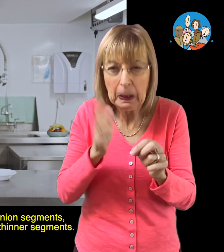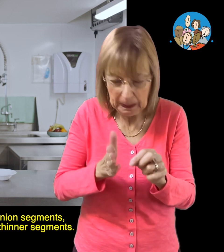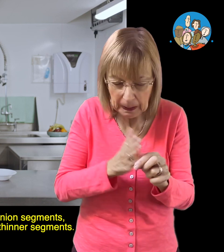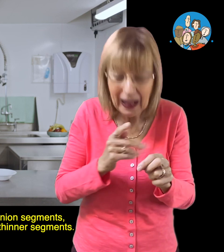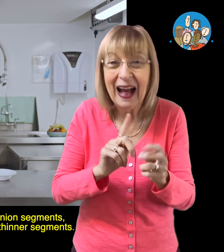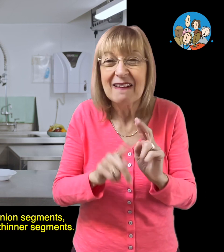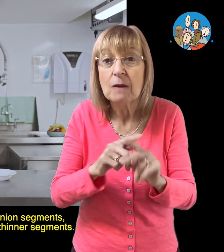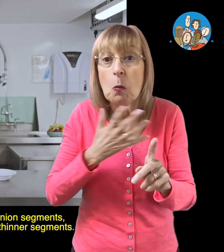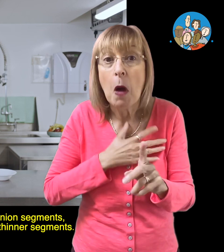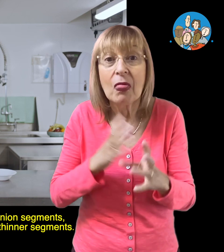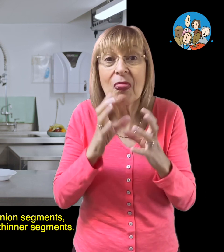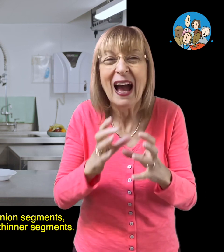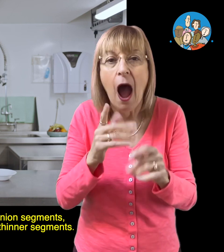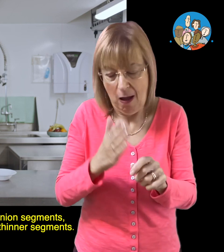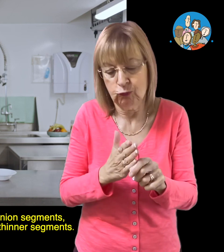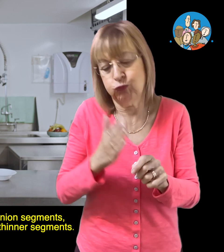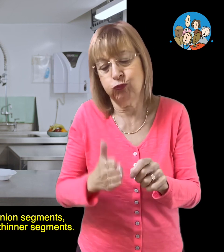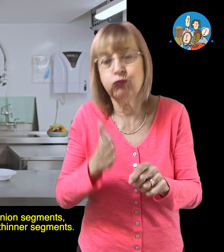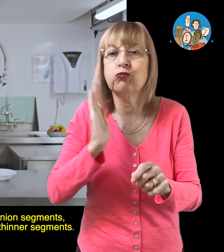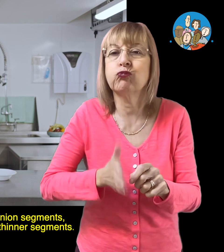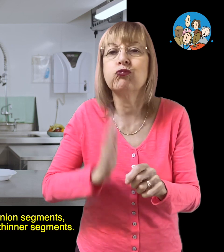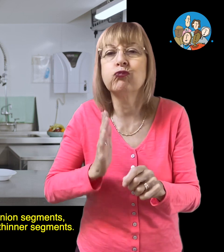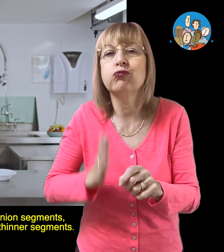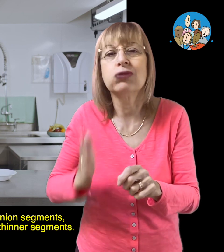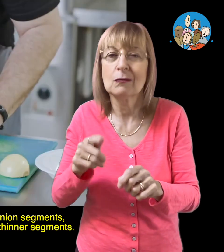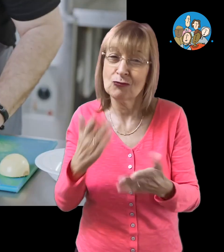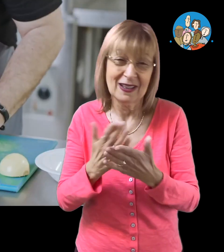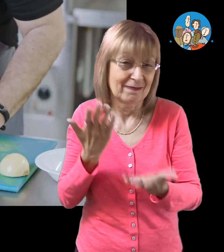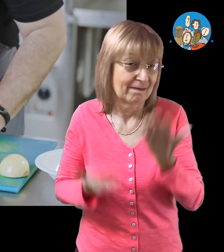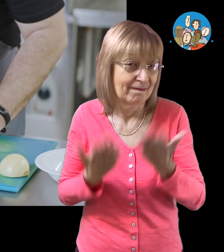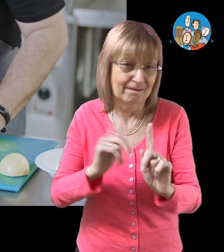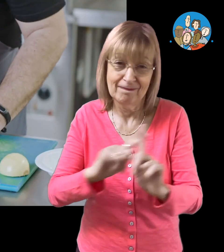you want a fine one, you go a lot closer and have thinner segments.